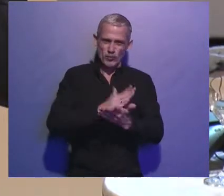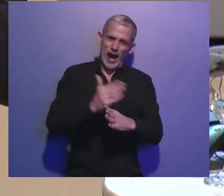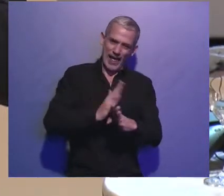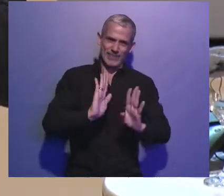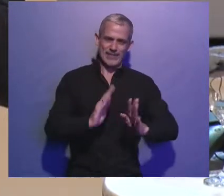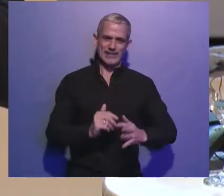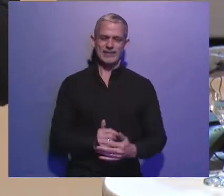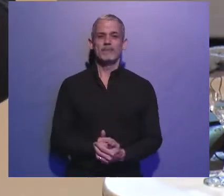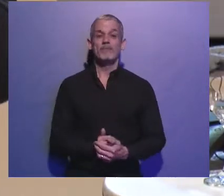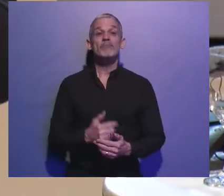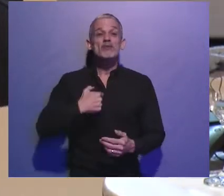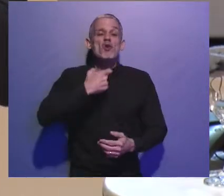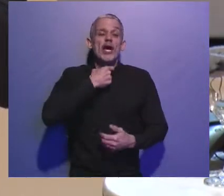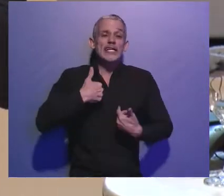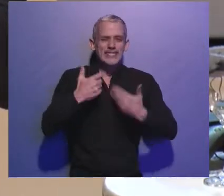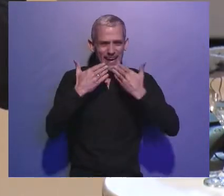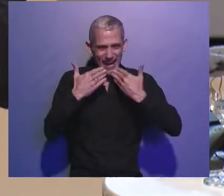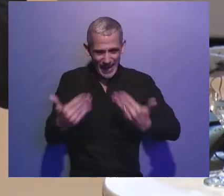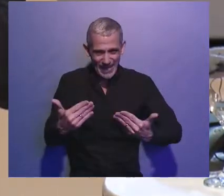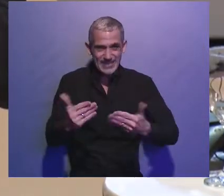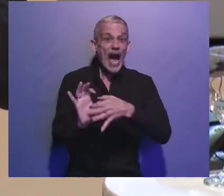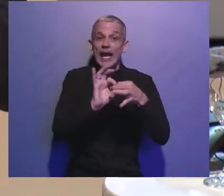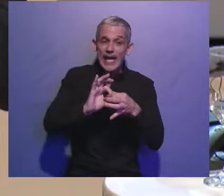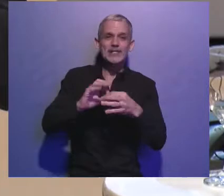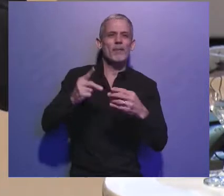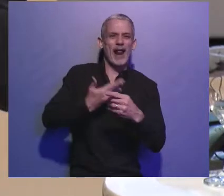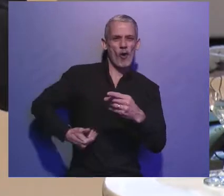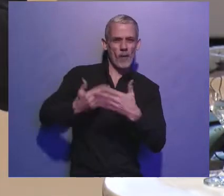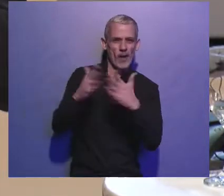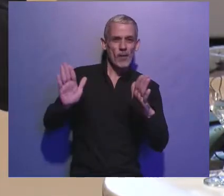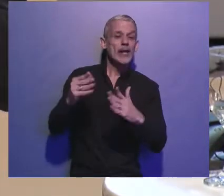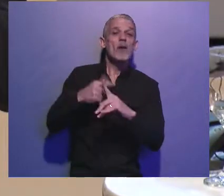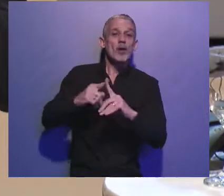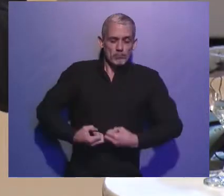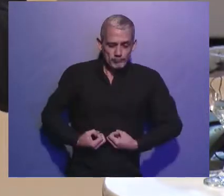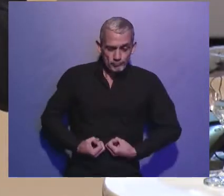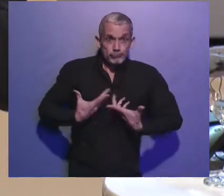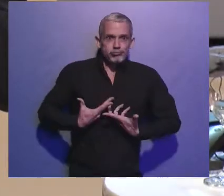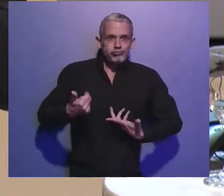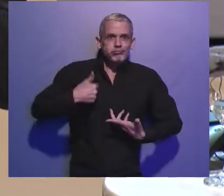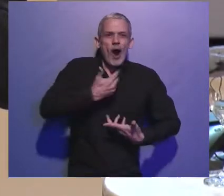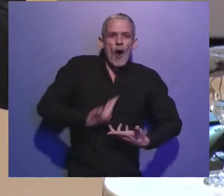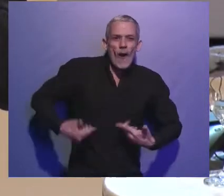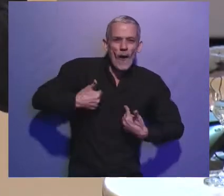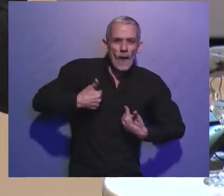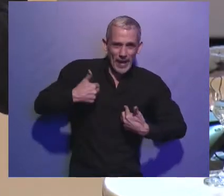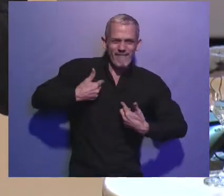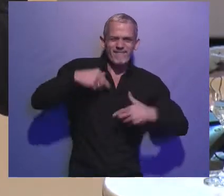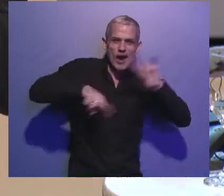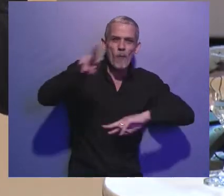I would like to thank OGP for inspiring our governments to new solutions to rethink